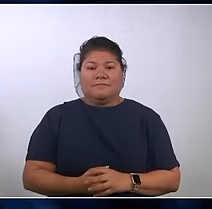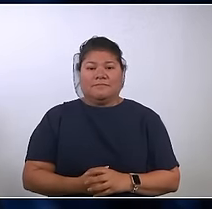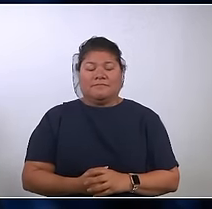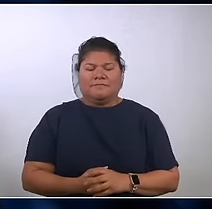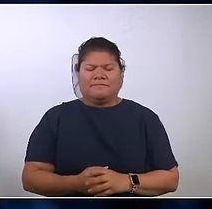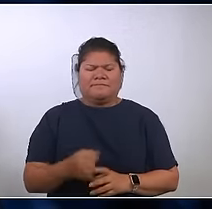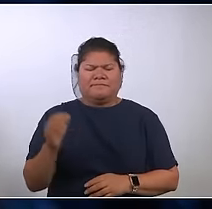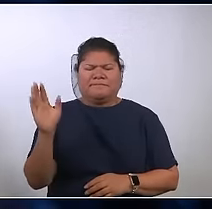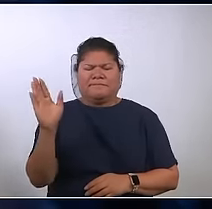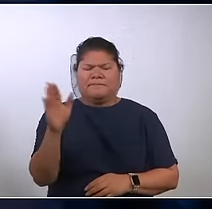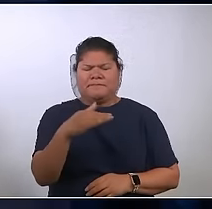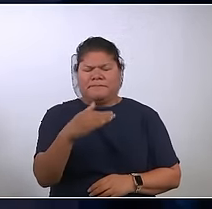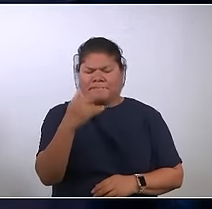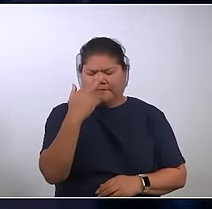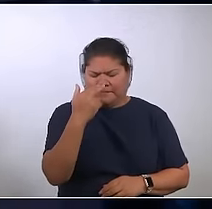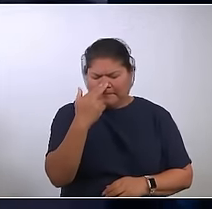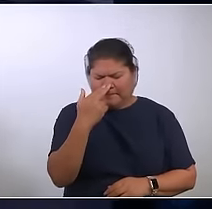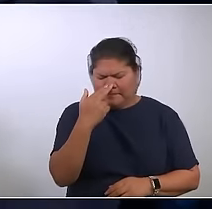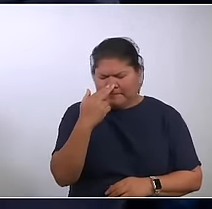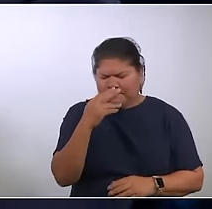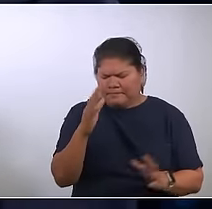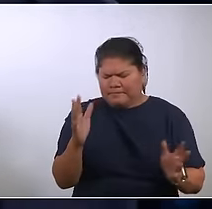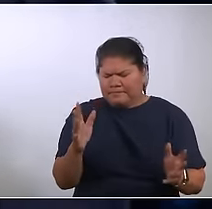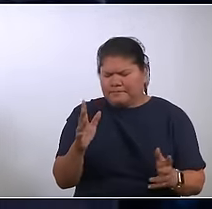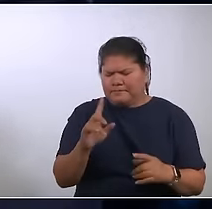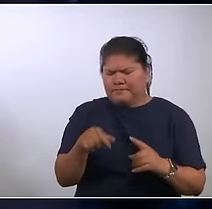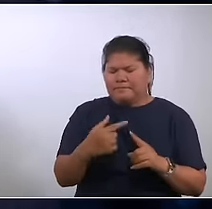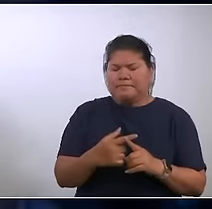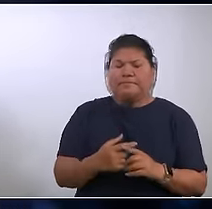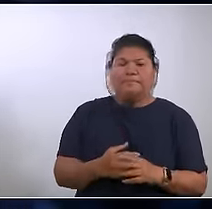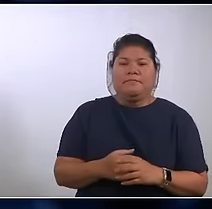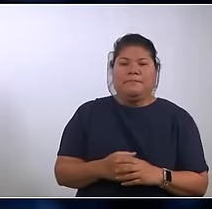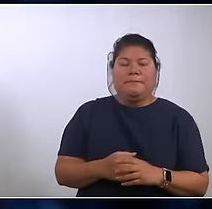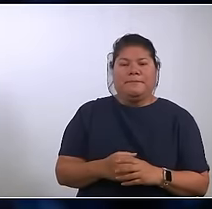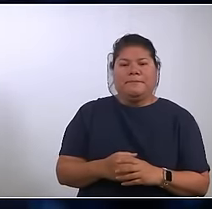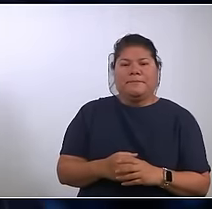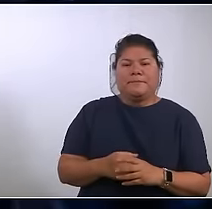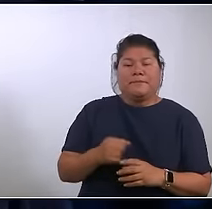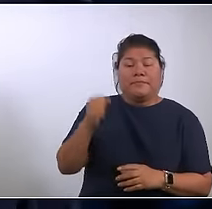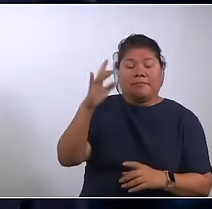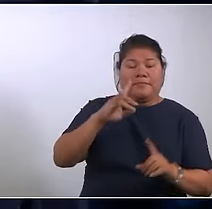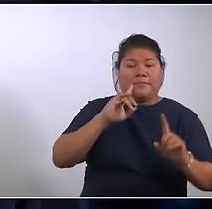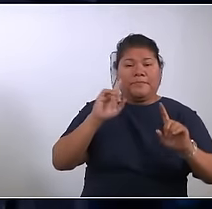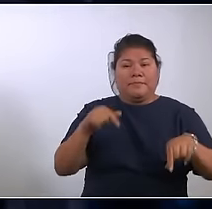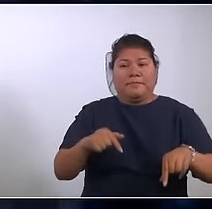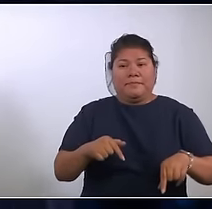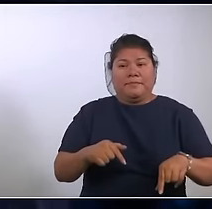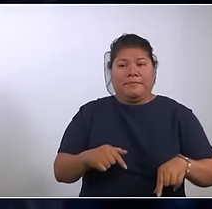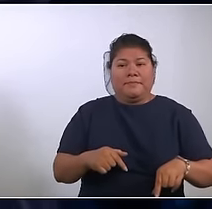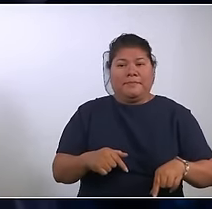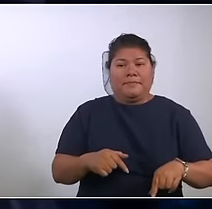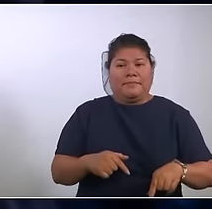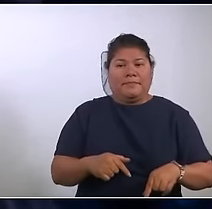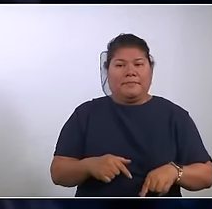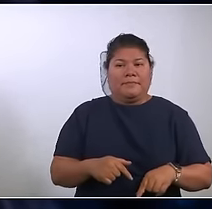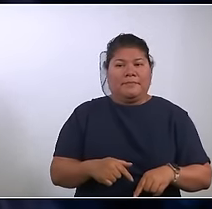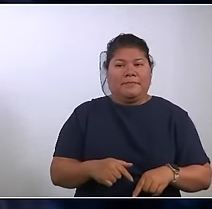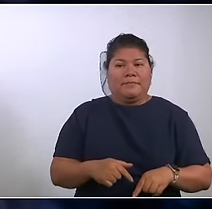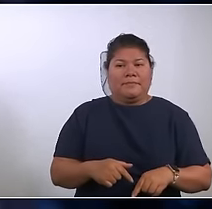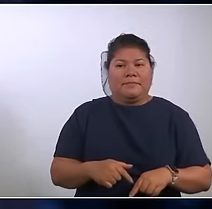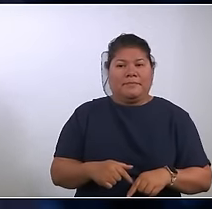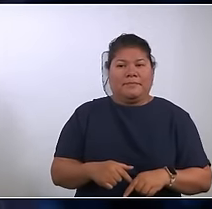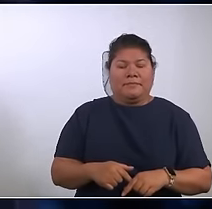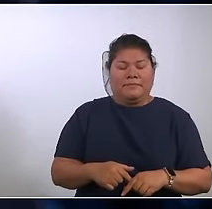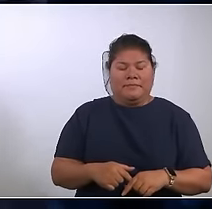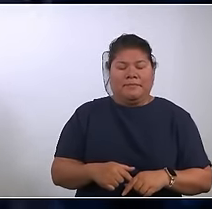You know. The funny thing about this, lo chistoso de esto, is that God's commands, es que el mandato de Dios, are not a mystery.